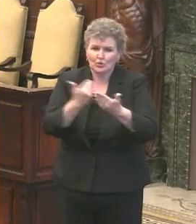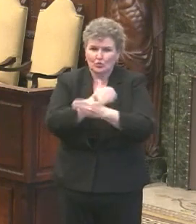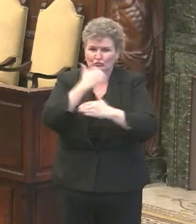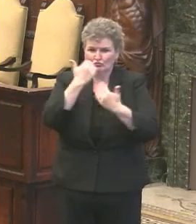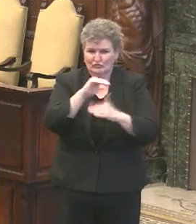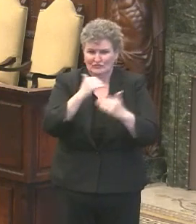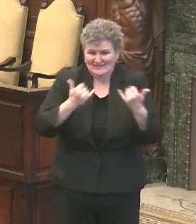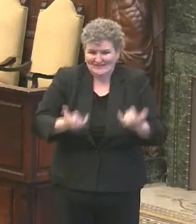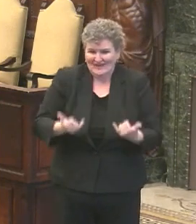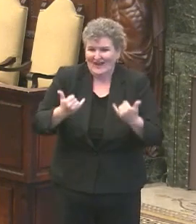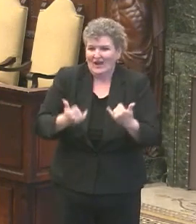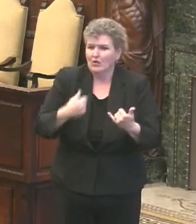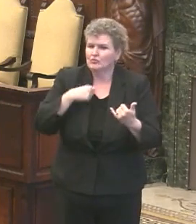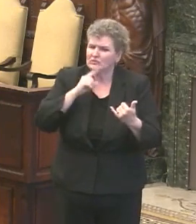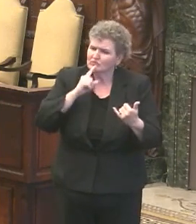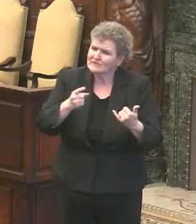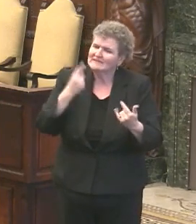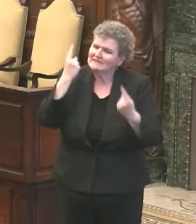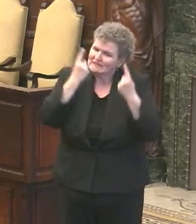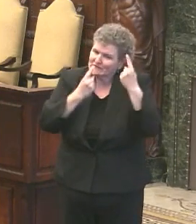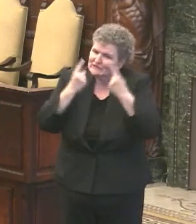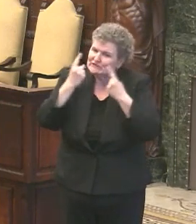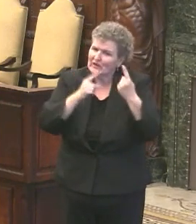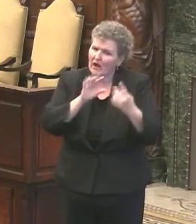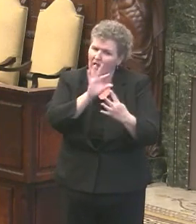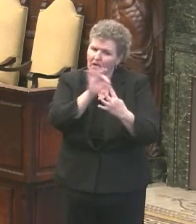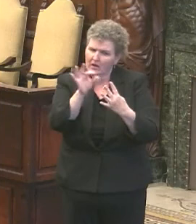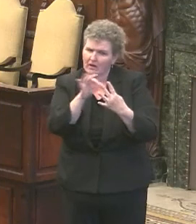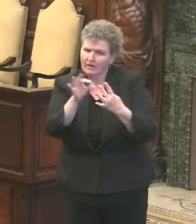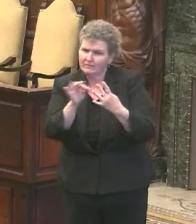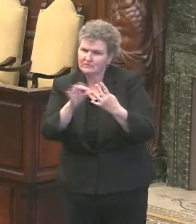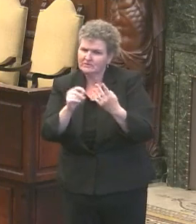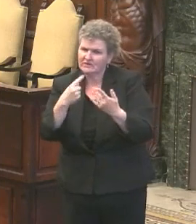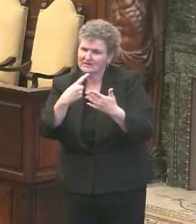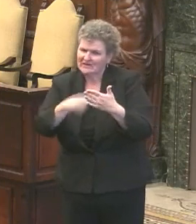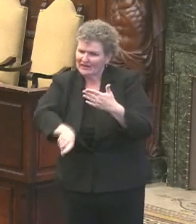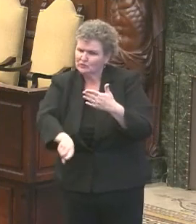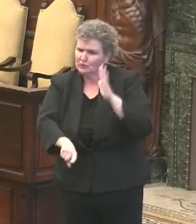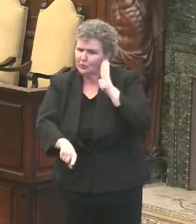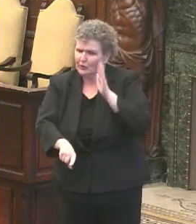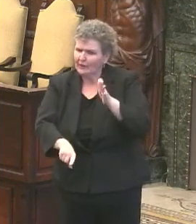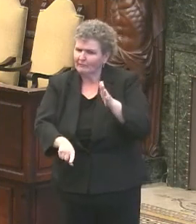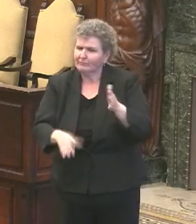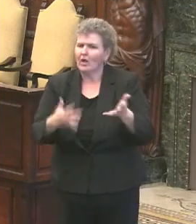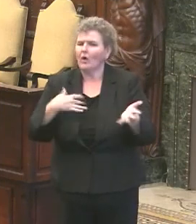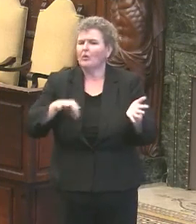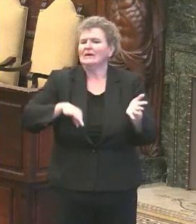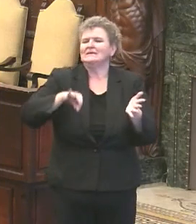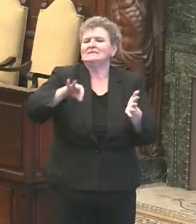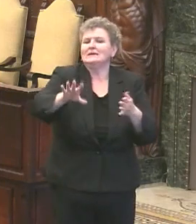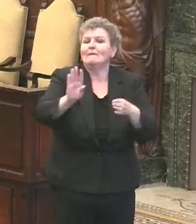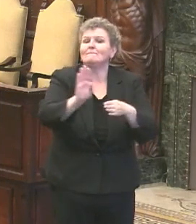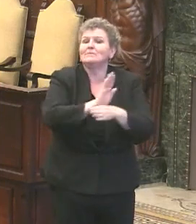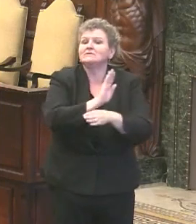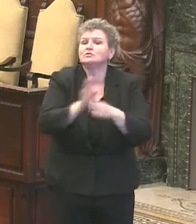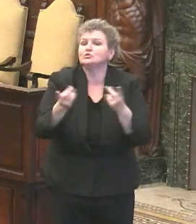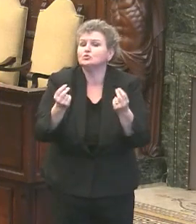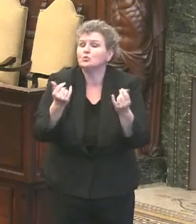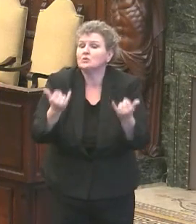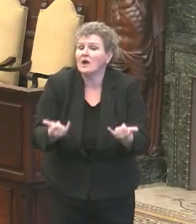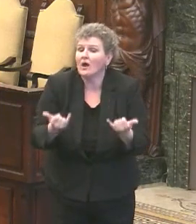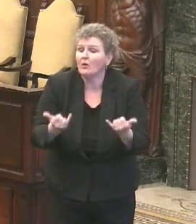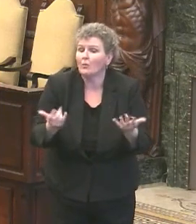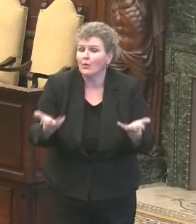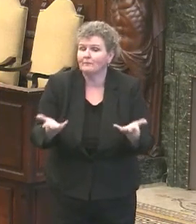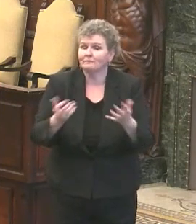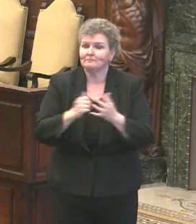but we are considering a range of options. Now, just a couple of words on what businesses should be doing with this epidemic wave.